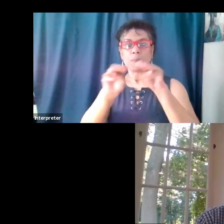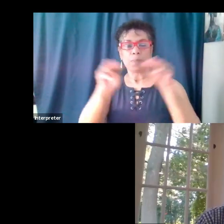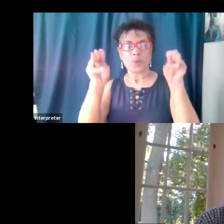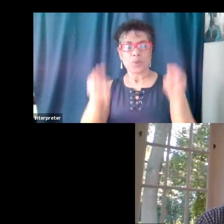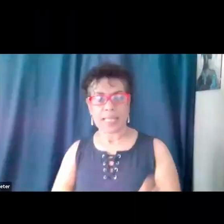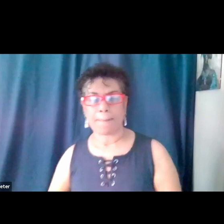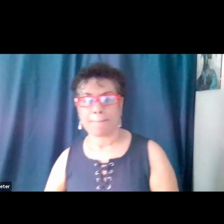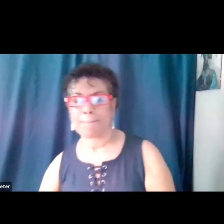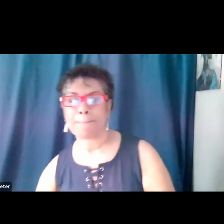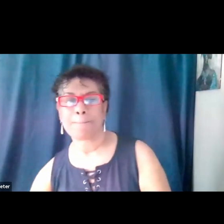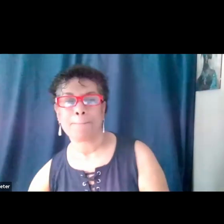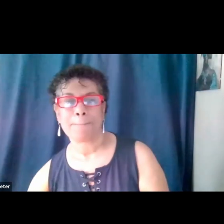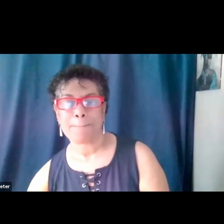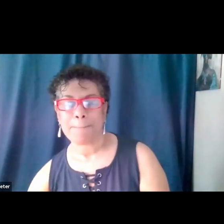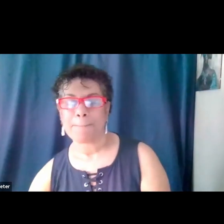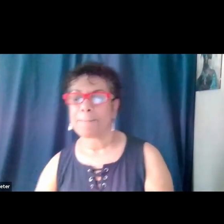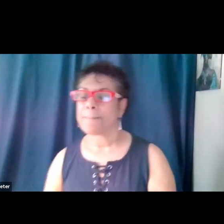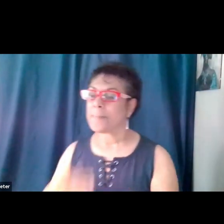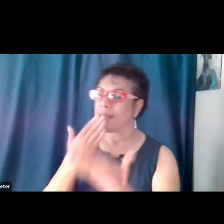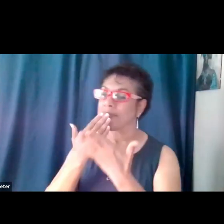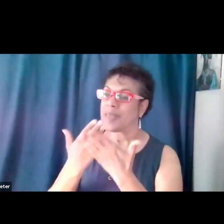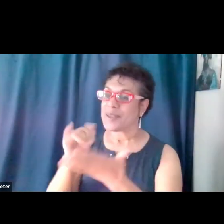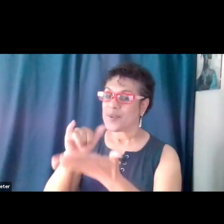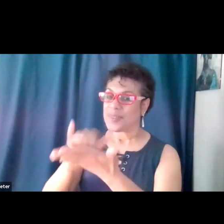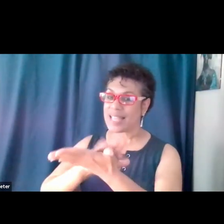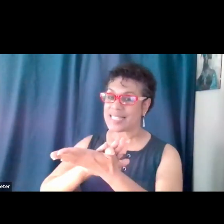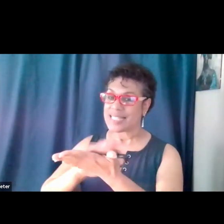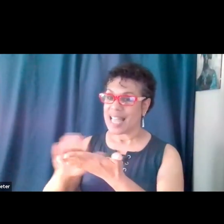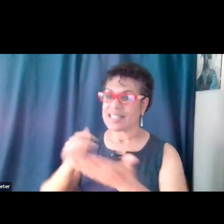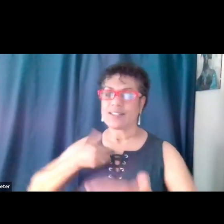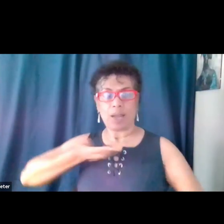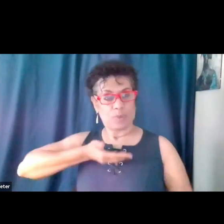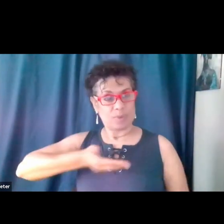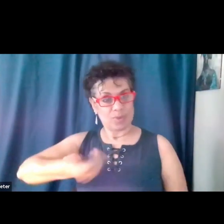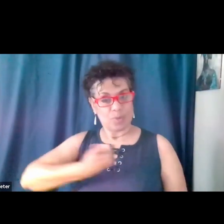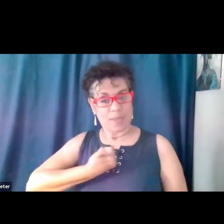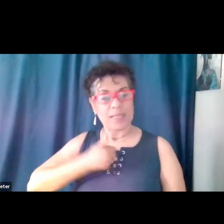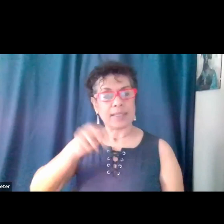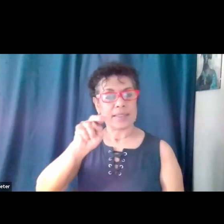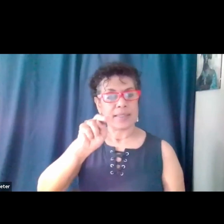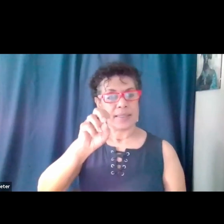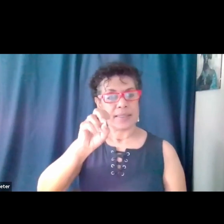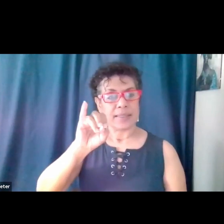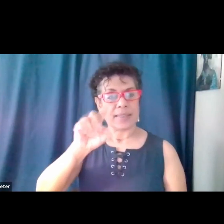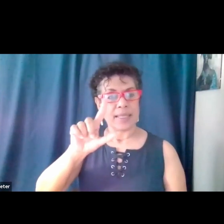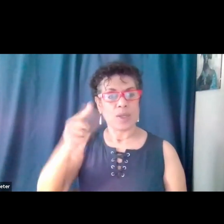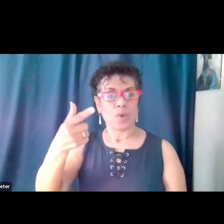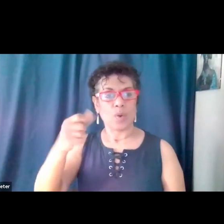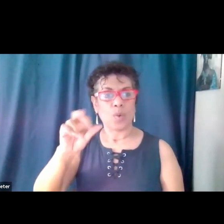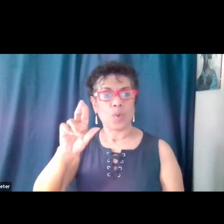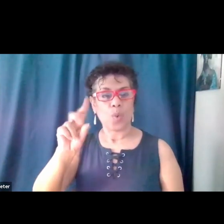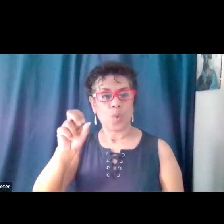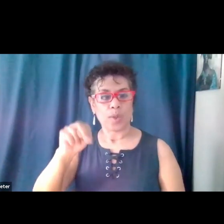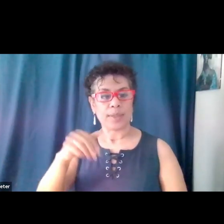Thank you, Anita. That's really nice of you to say. So to introduce myself, I'm Neil Gordon. I'm the CEO at the Discovery